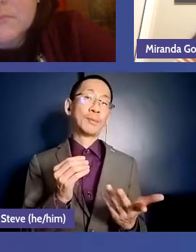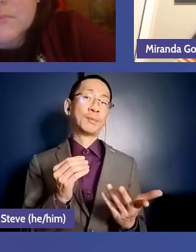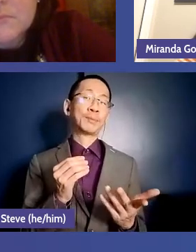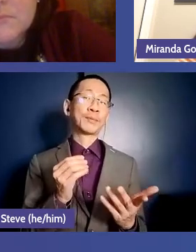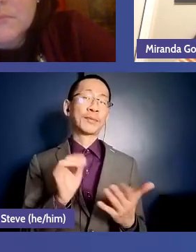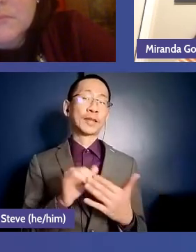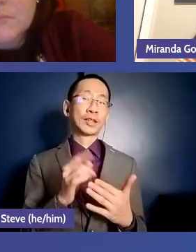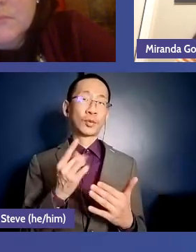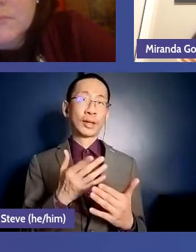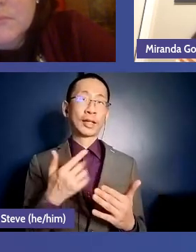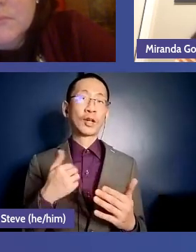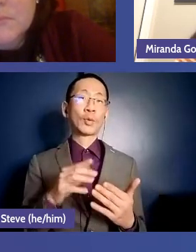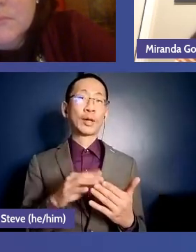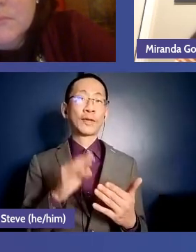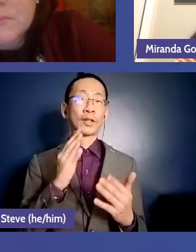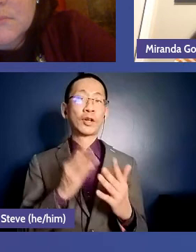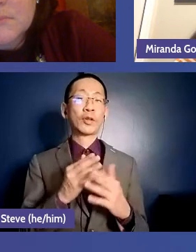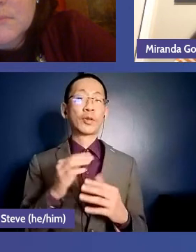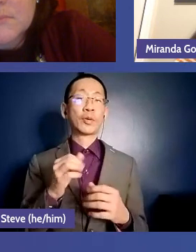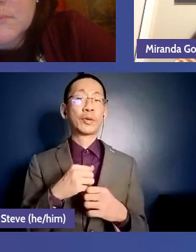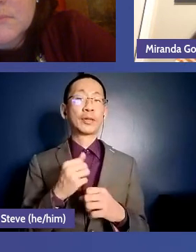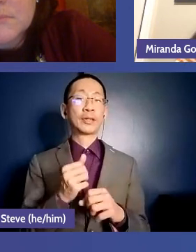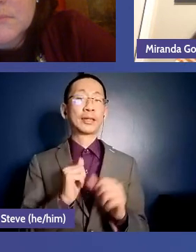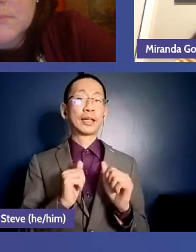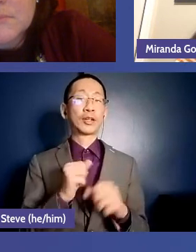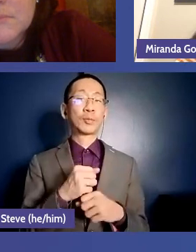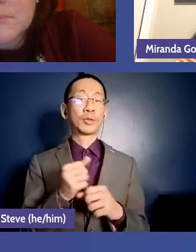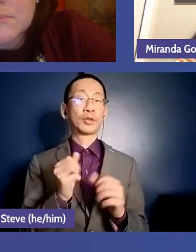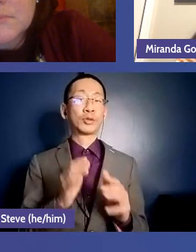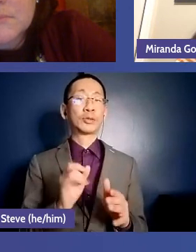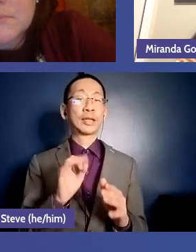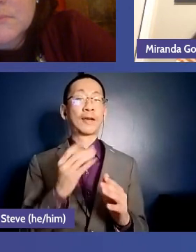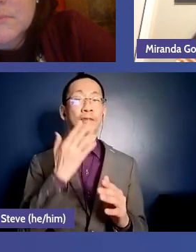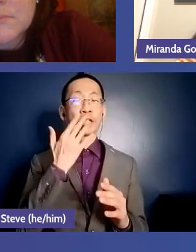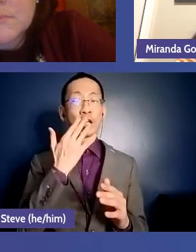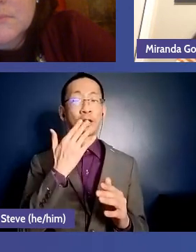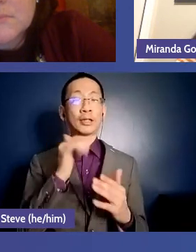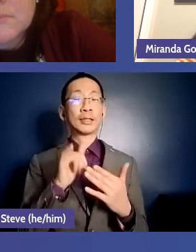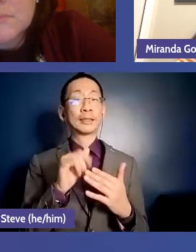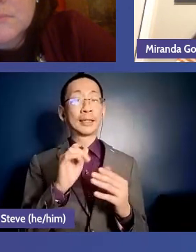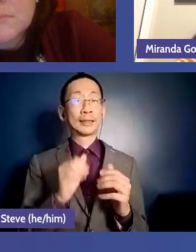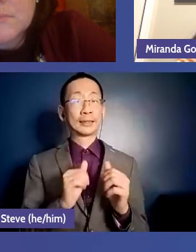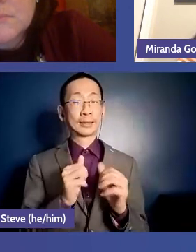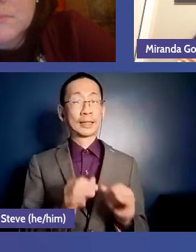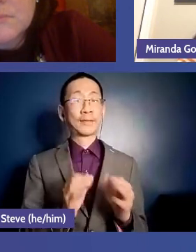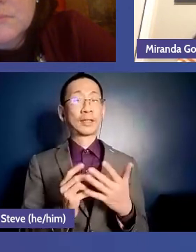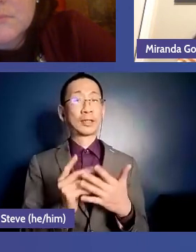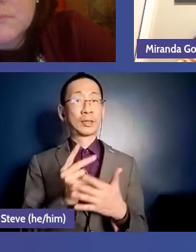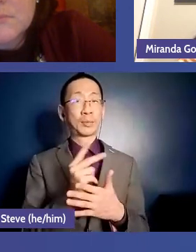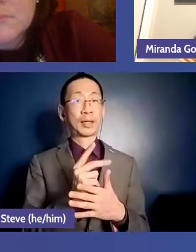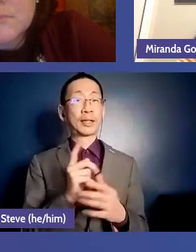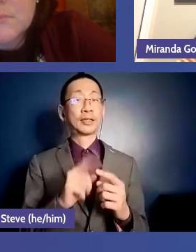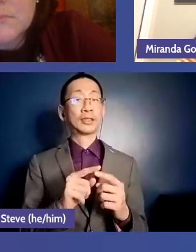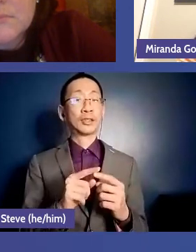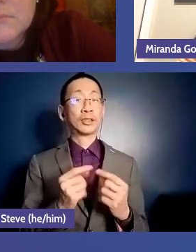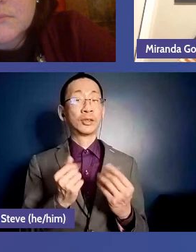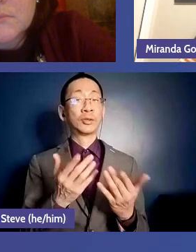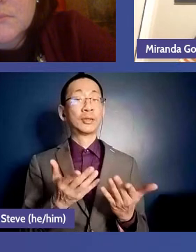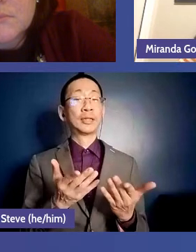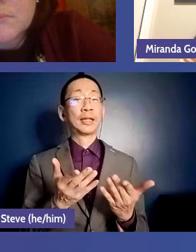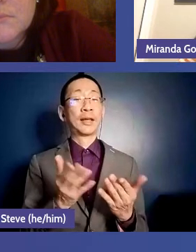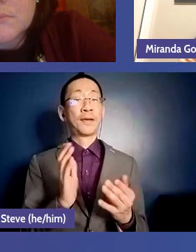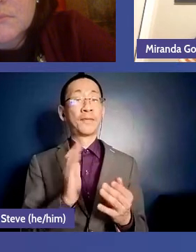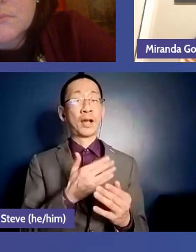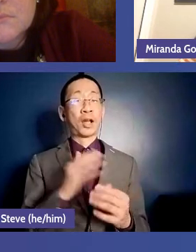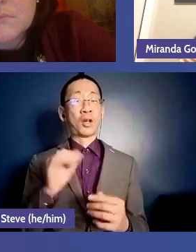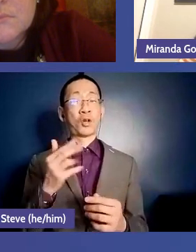That's one thing that we've learned through theater producers of color. It's definitely the priority is to equip our cohort with